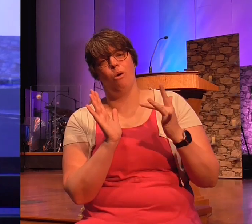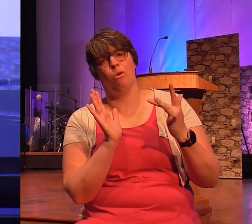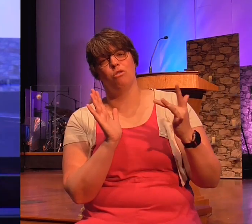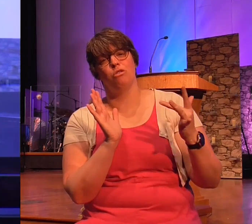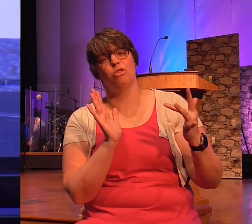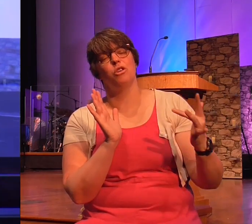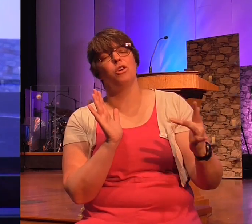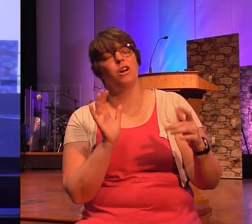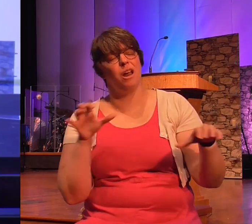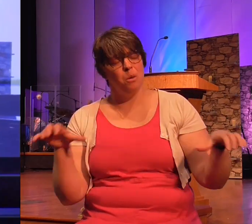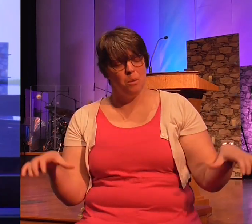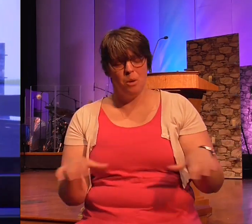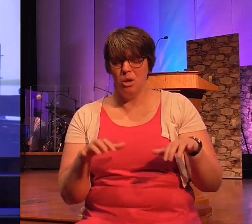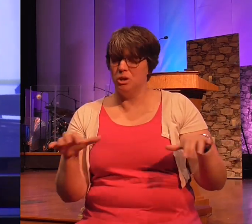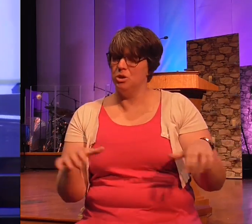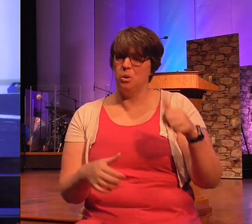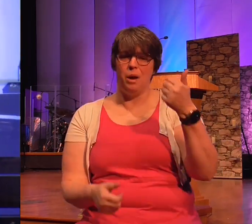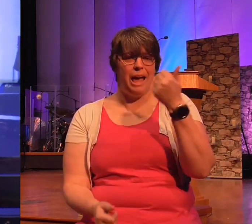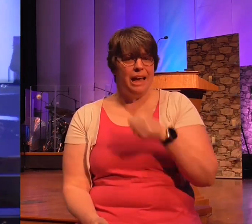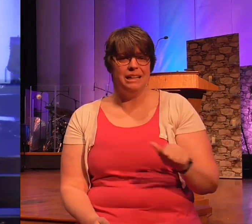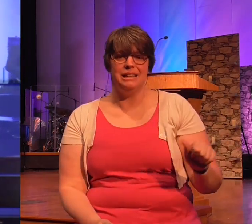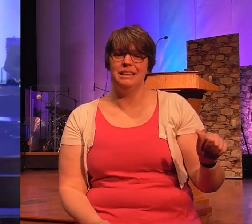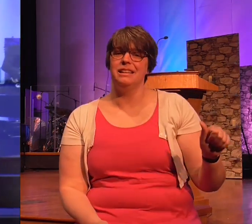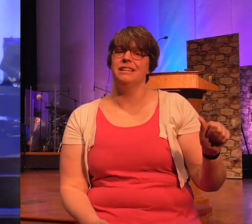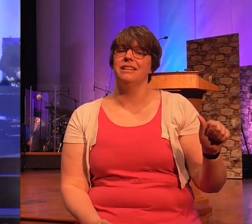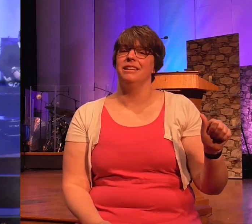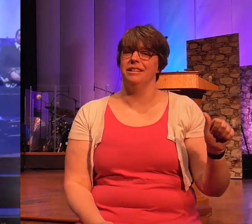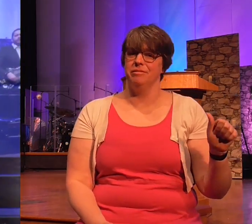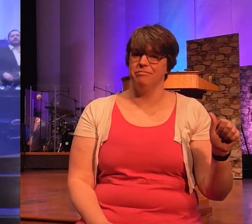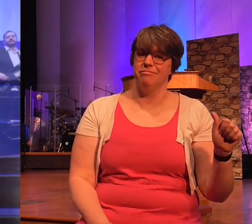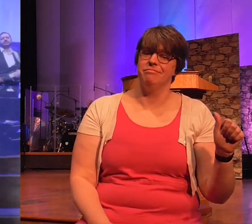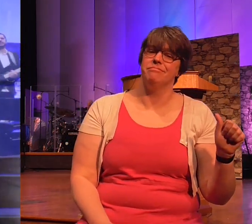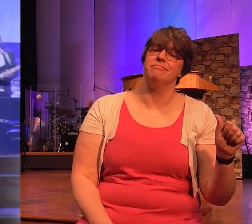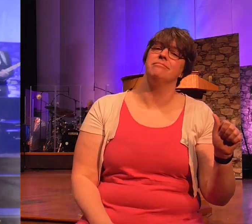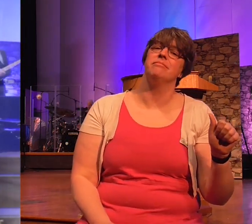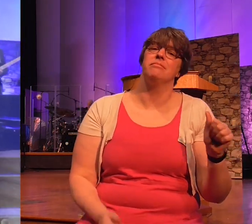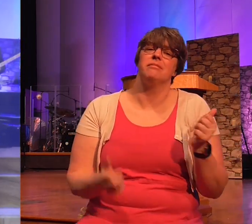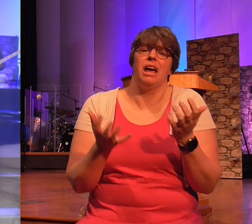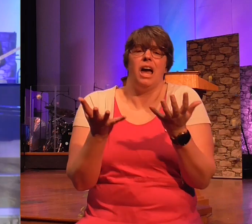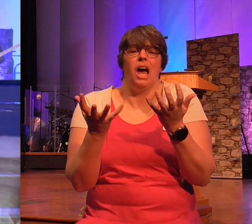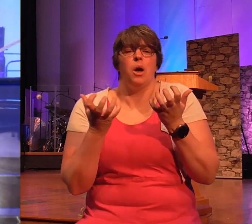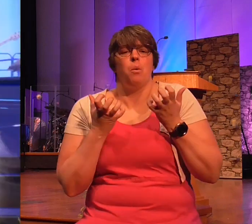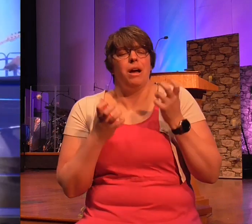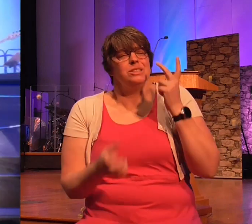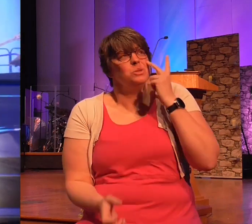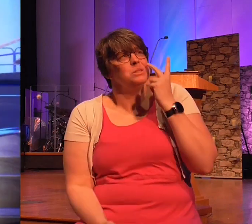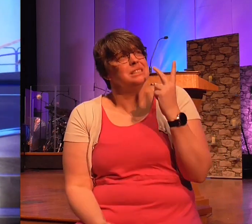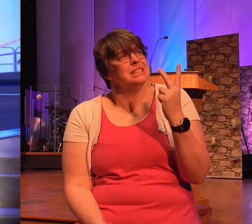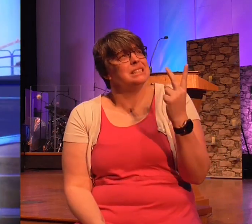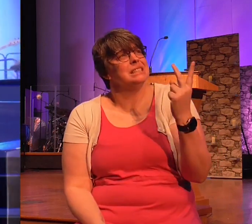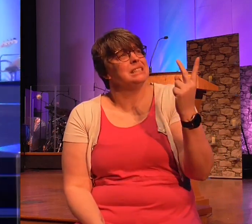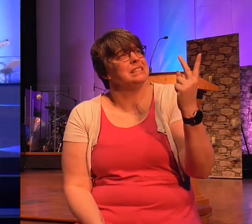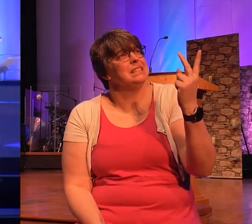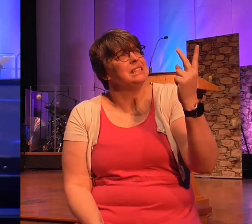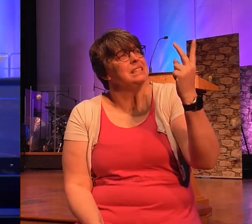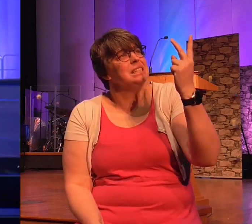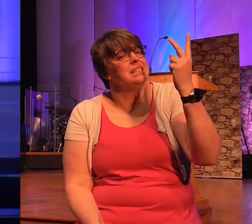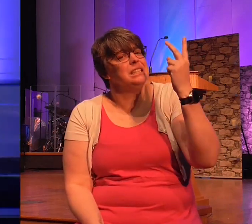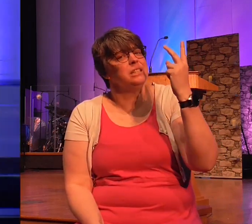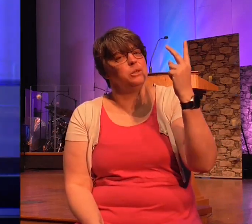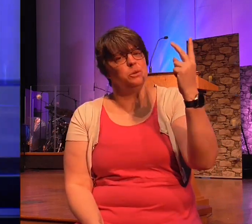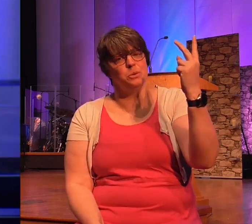I would do anything just to see you